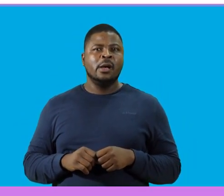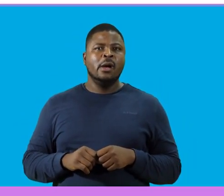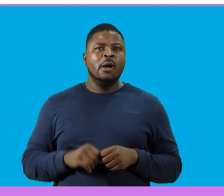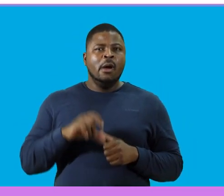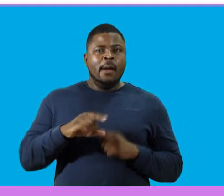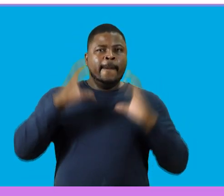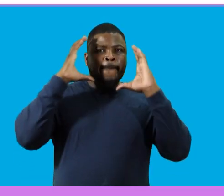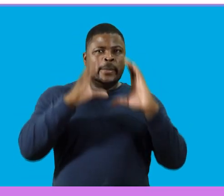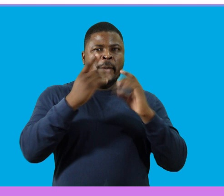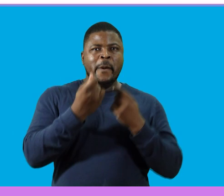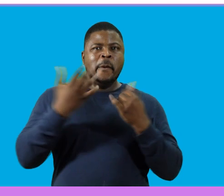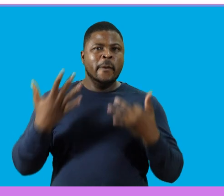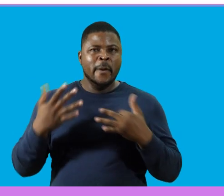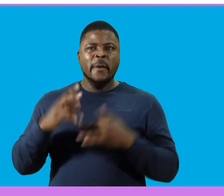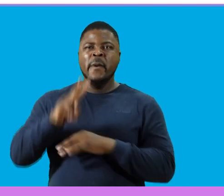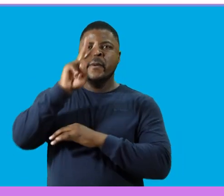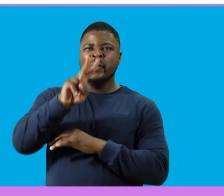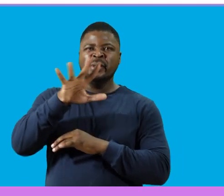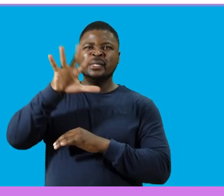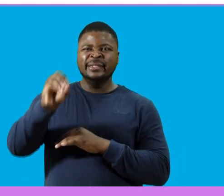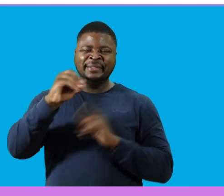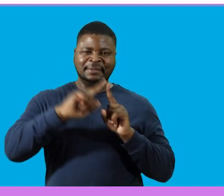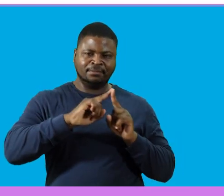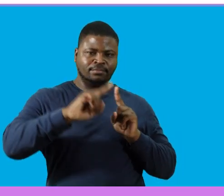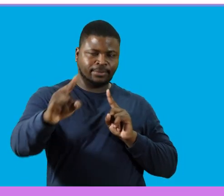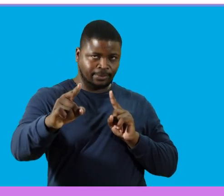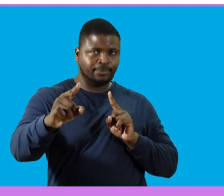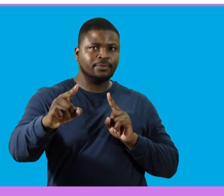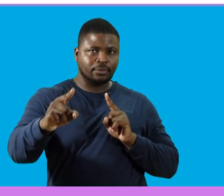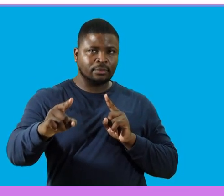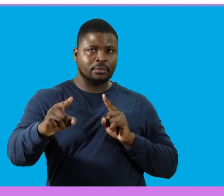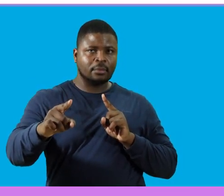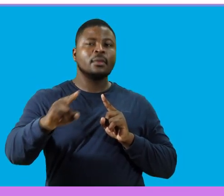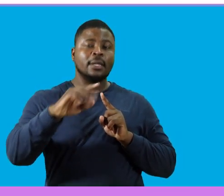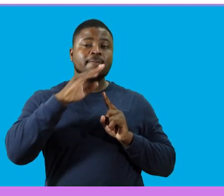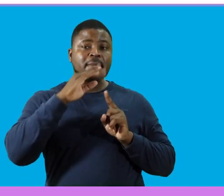and it is 250 Rand one way, so it's